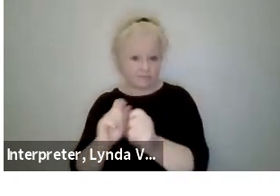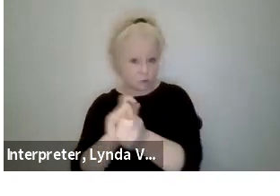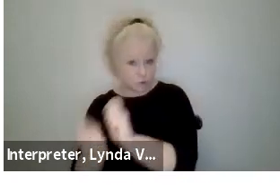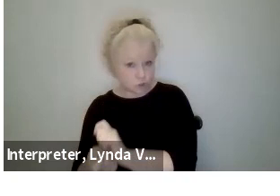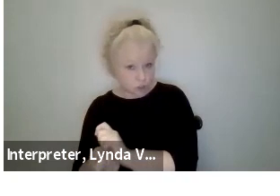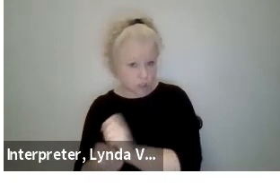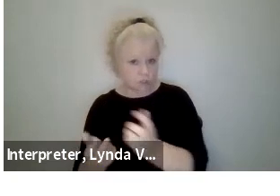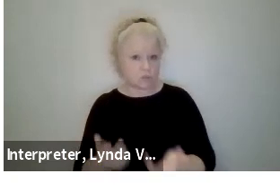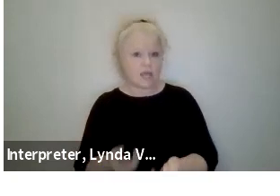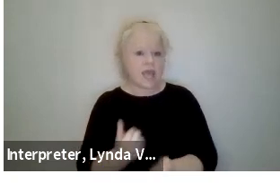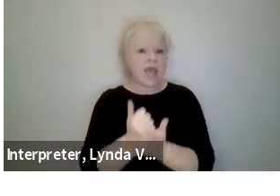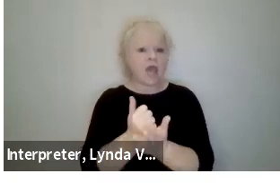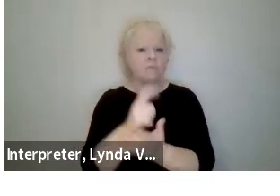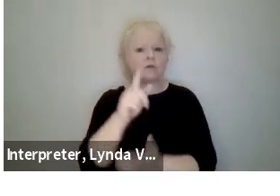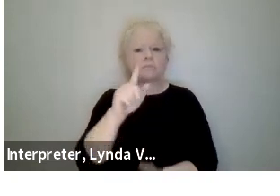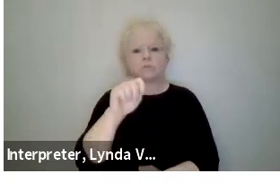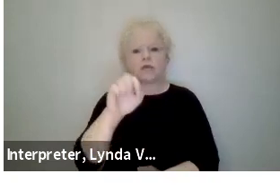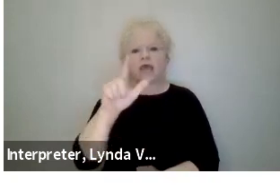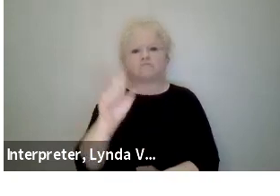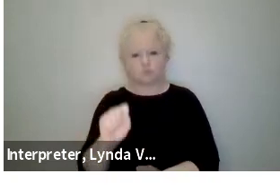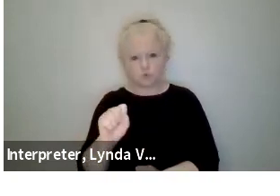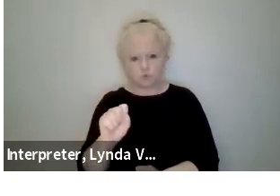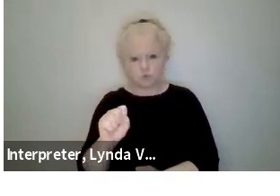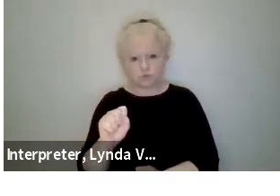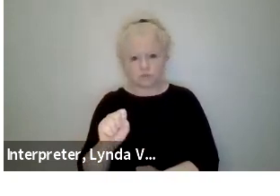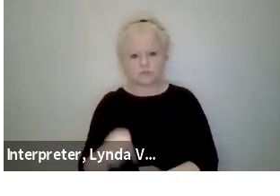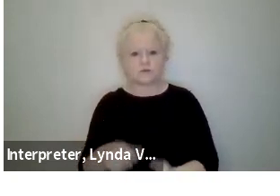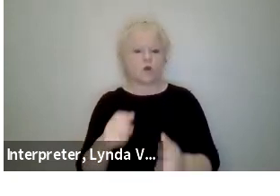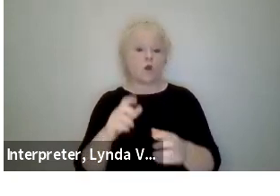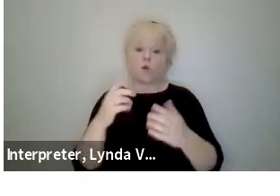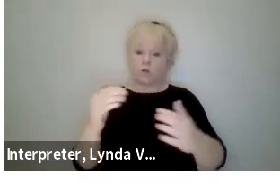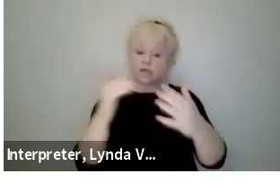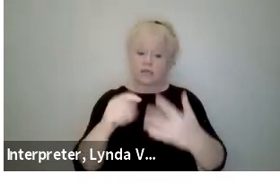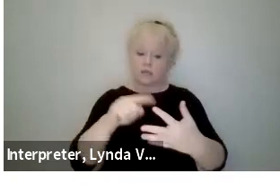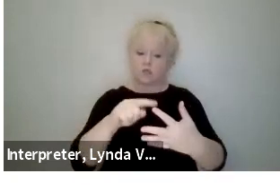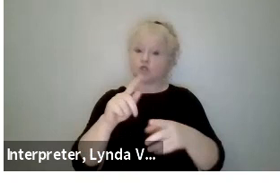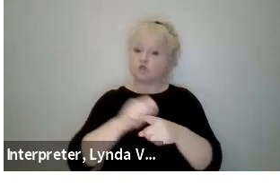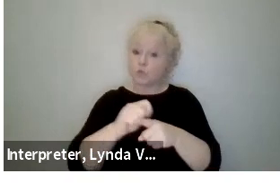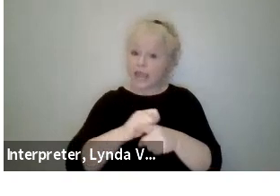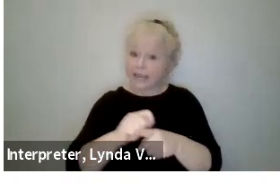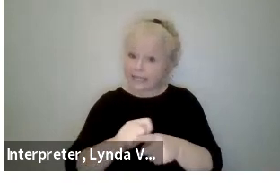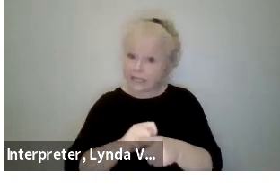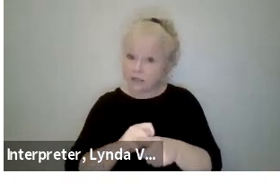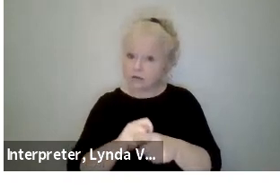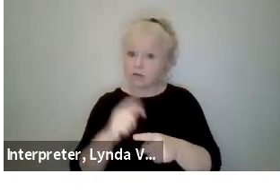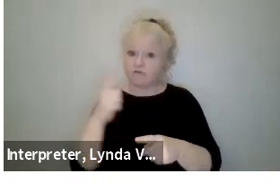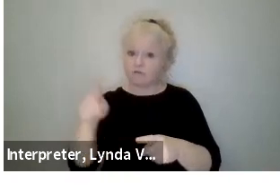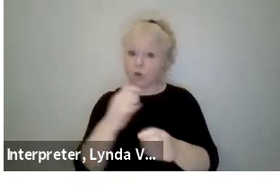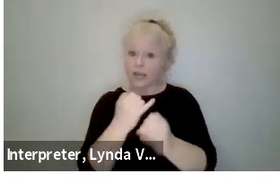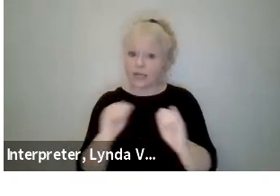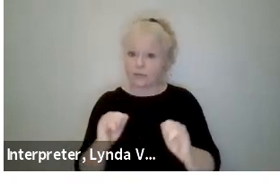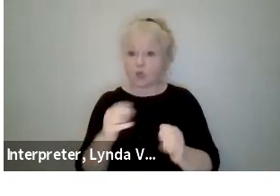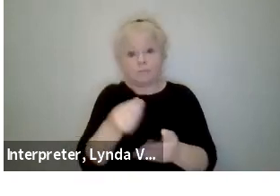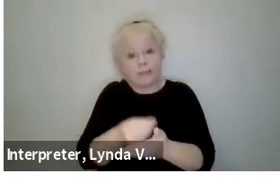them the tools to advocate for themselves. Independent living skills trainings, which are very critical for anything from